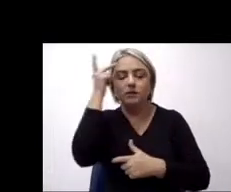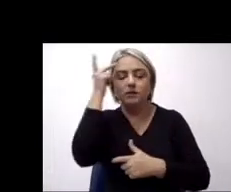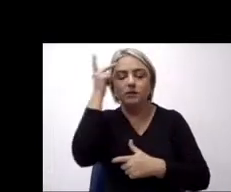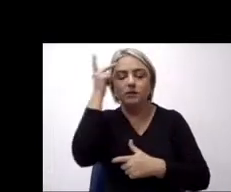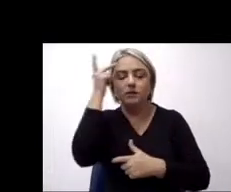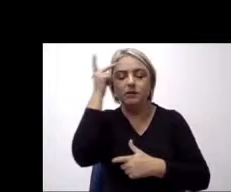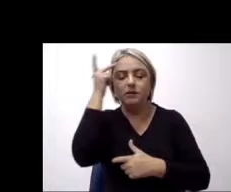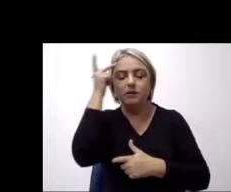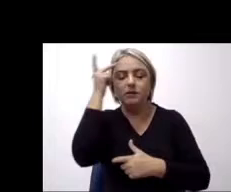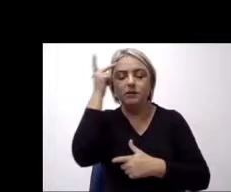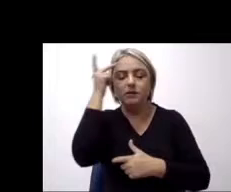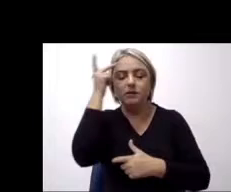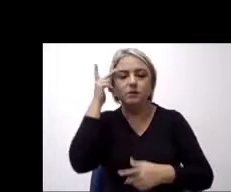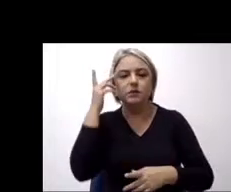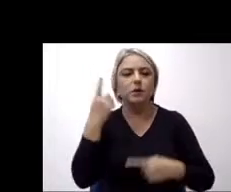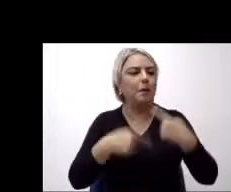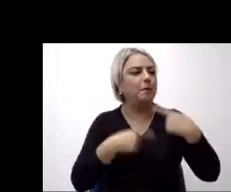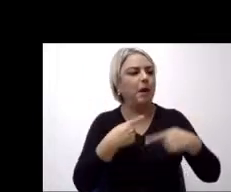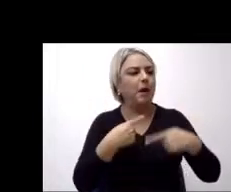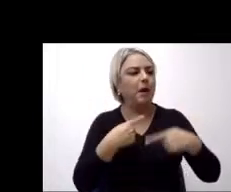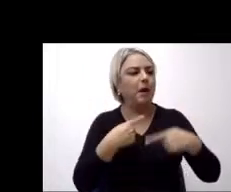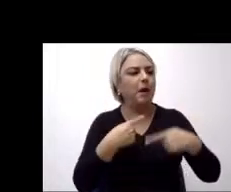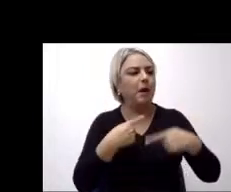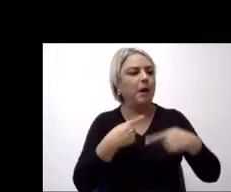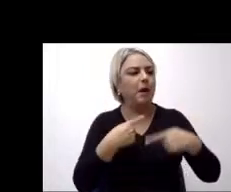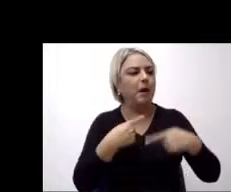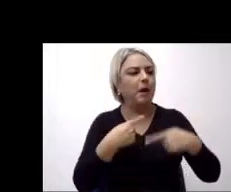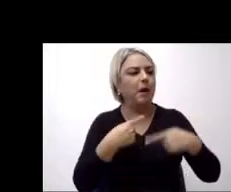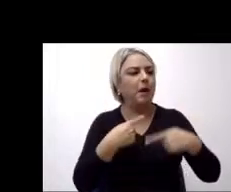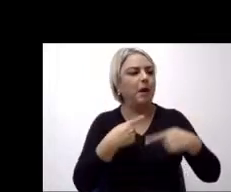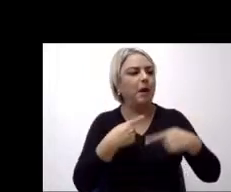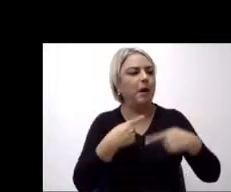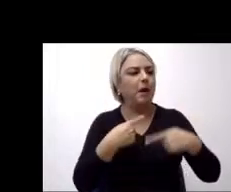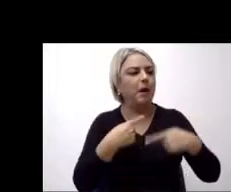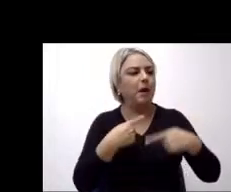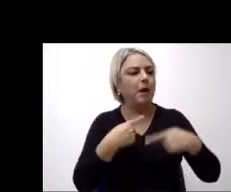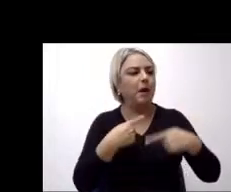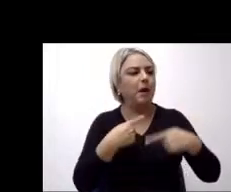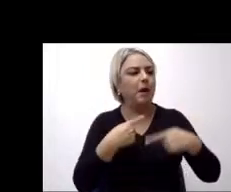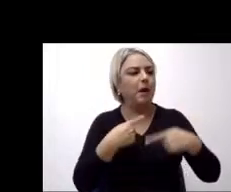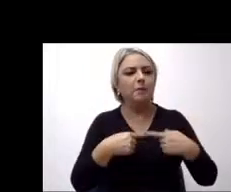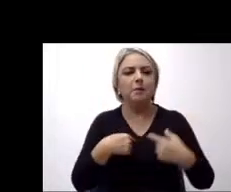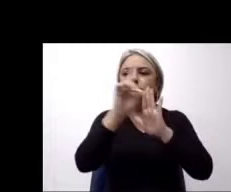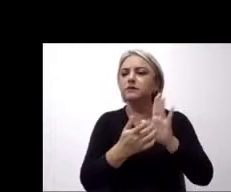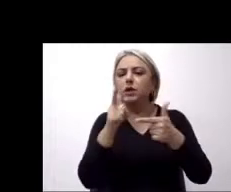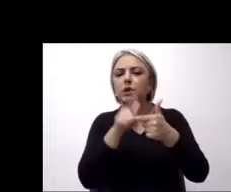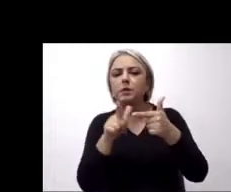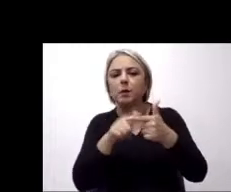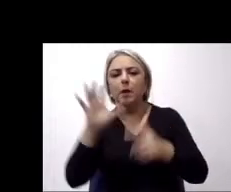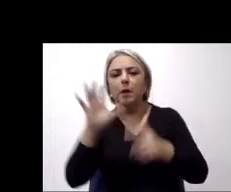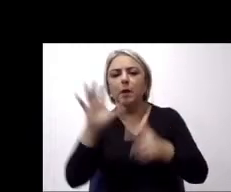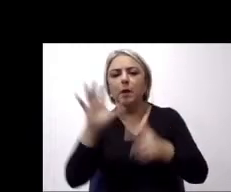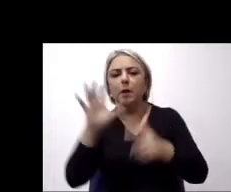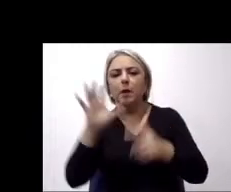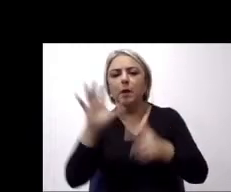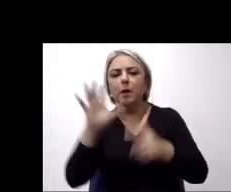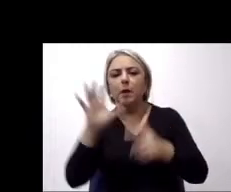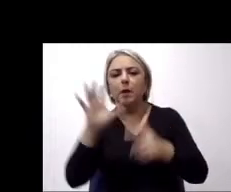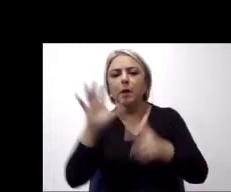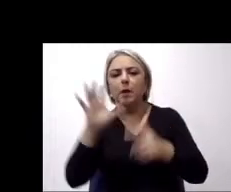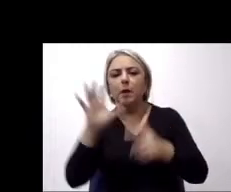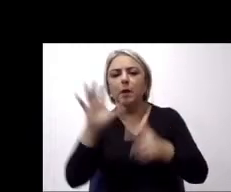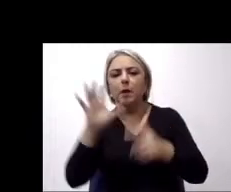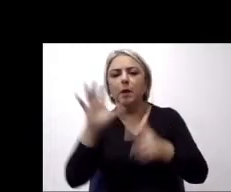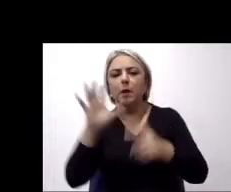aspect is also to consider that in each space of debate, there is their own